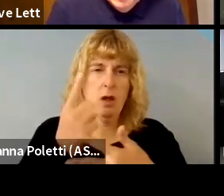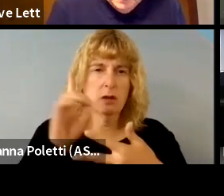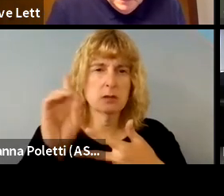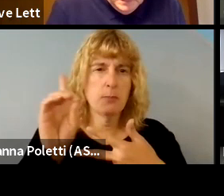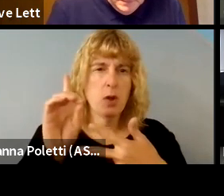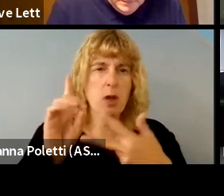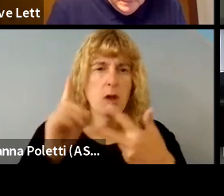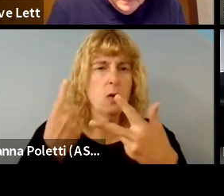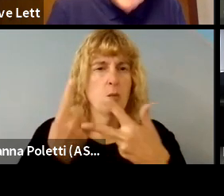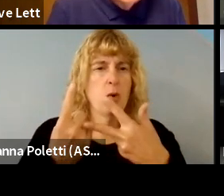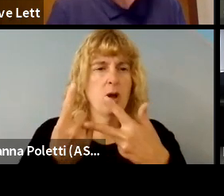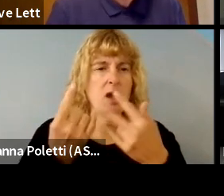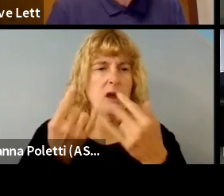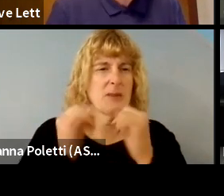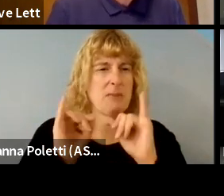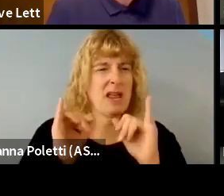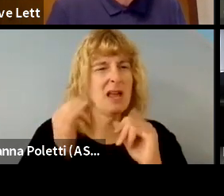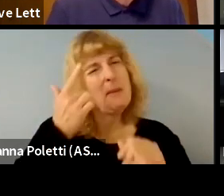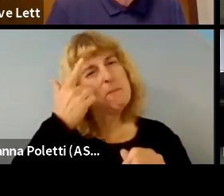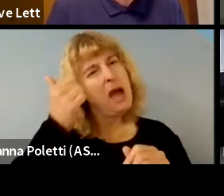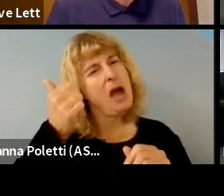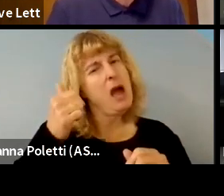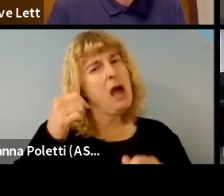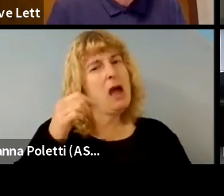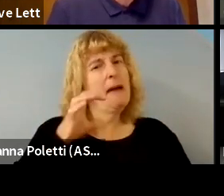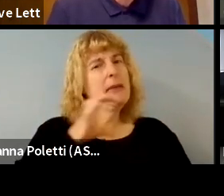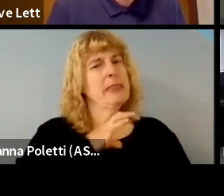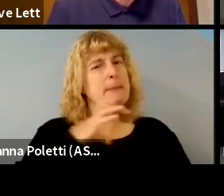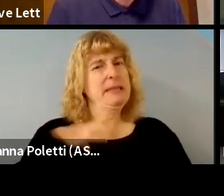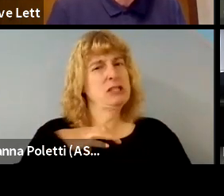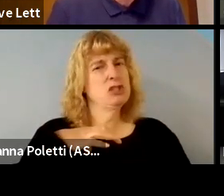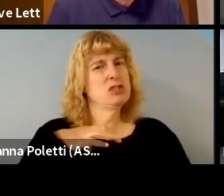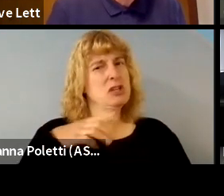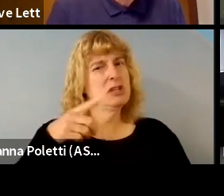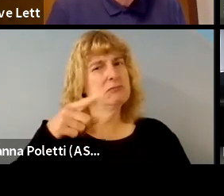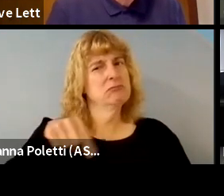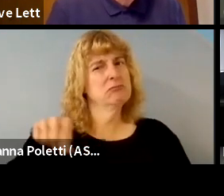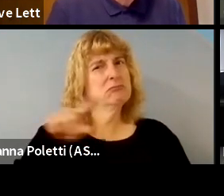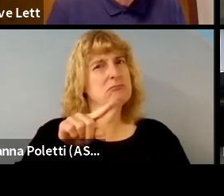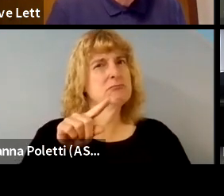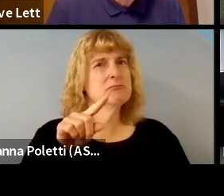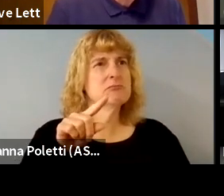makeup of the entire commission has already been